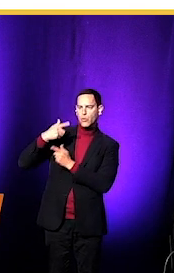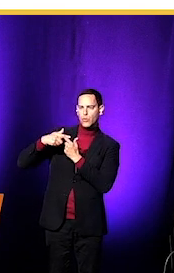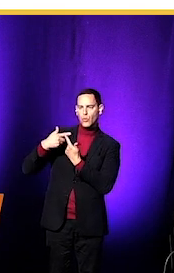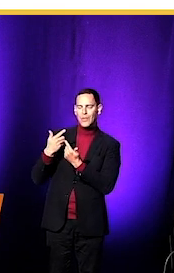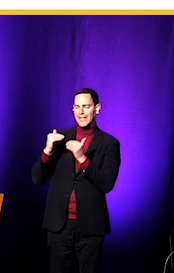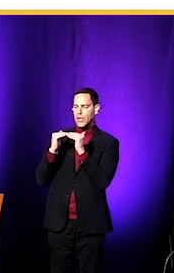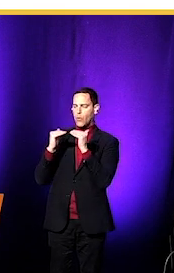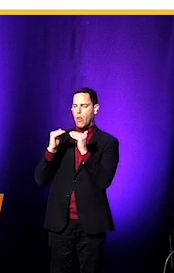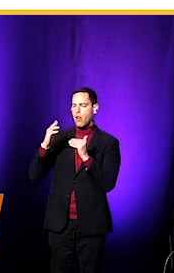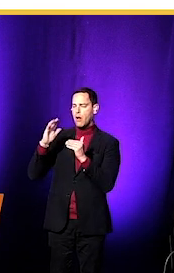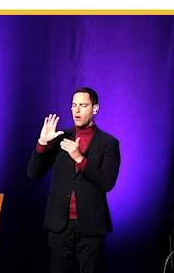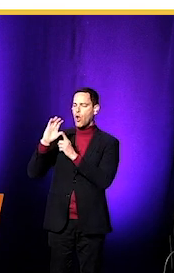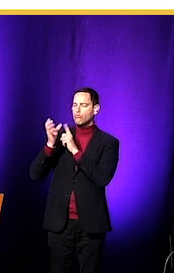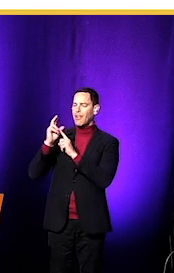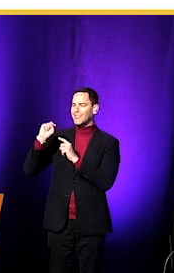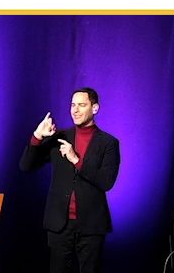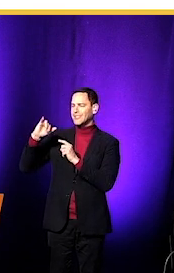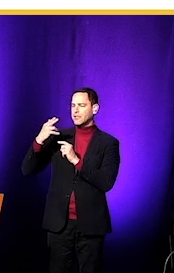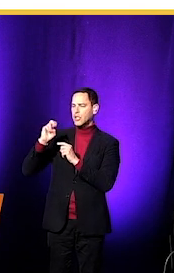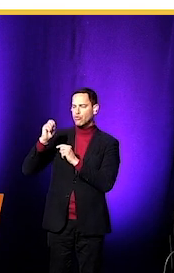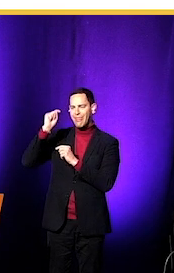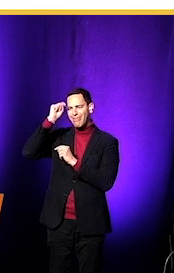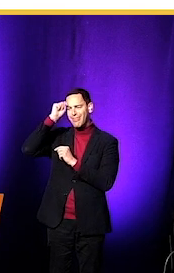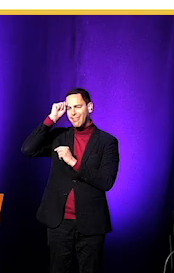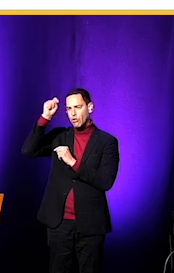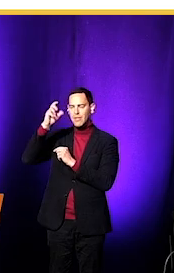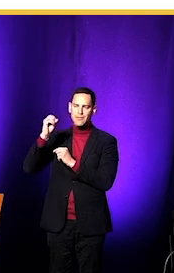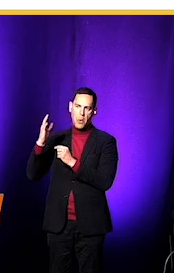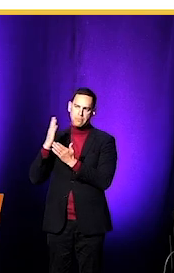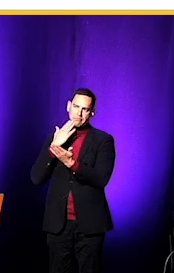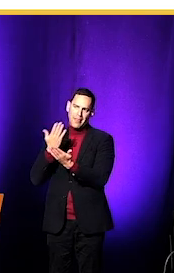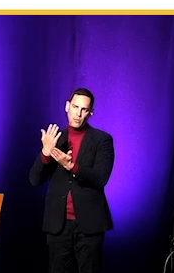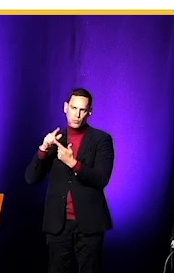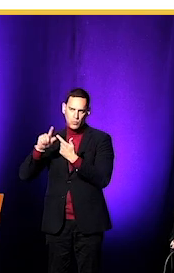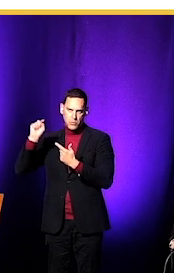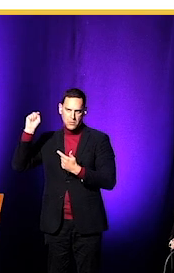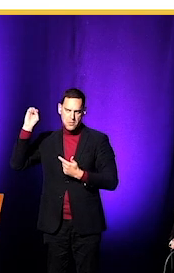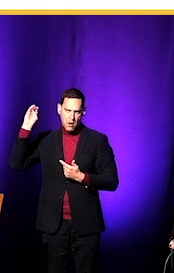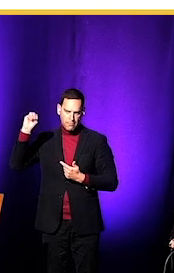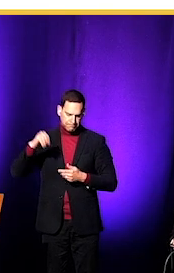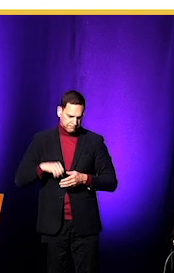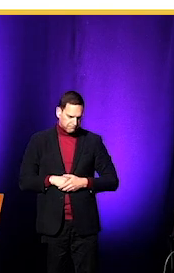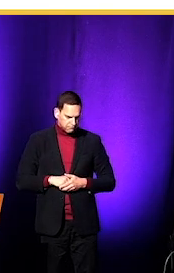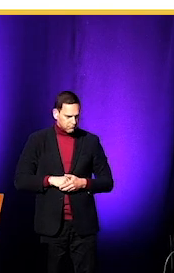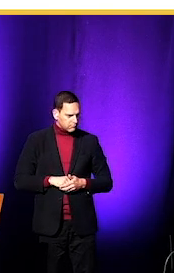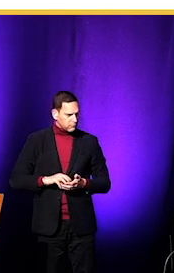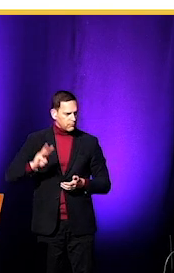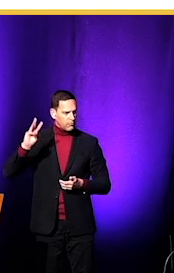daily routines. So shout out to Tom. As Weisner notes,